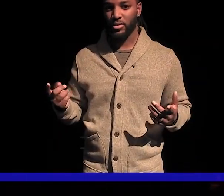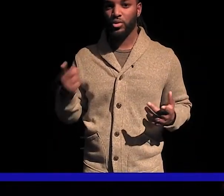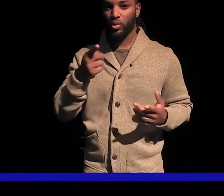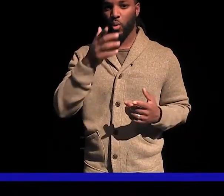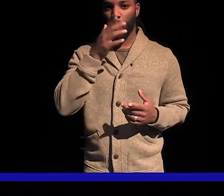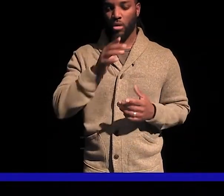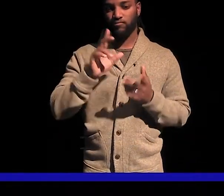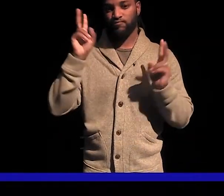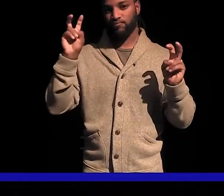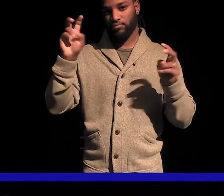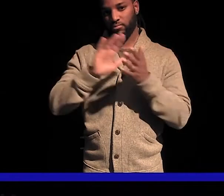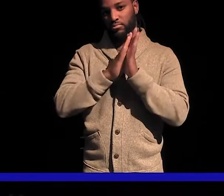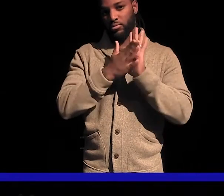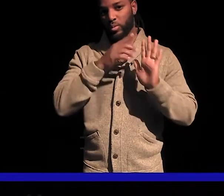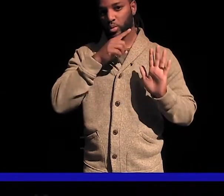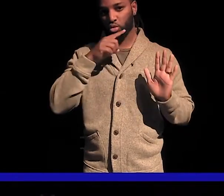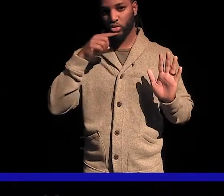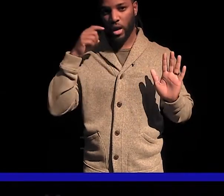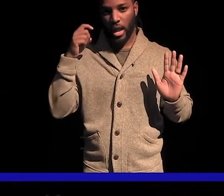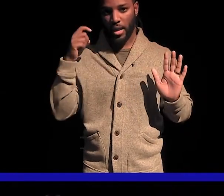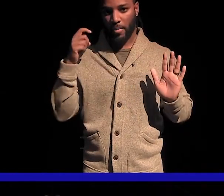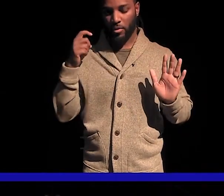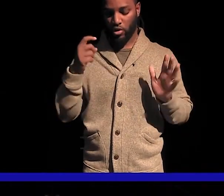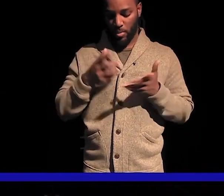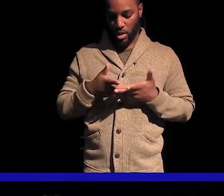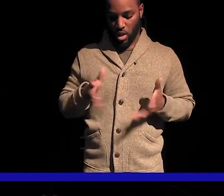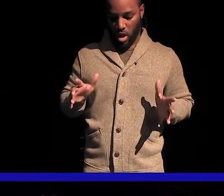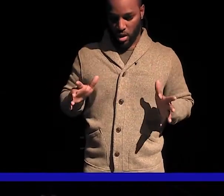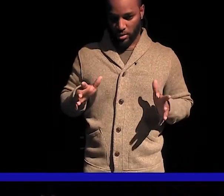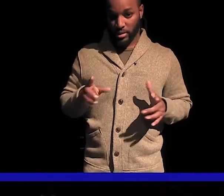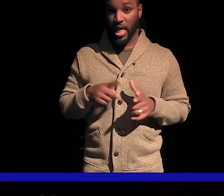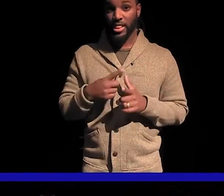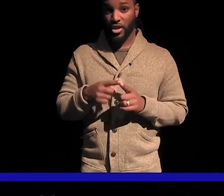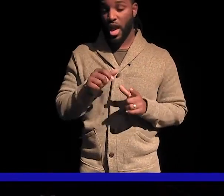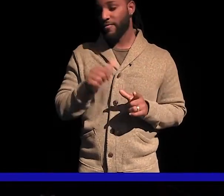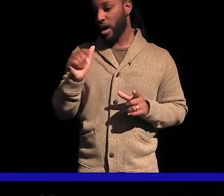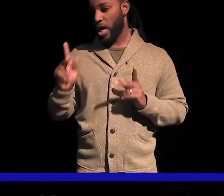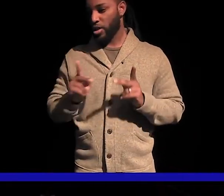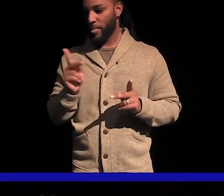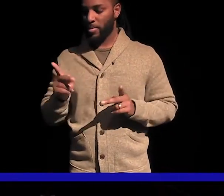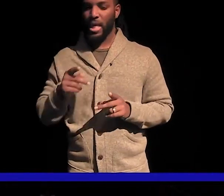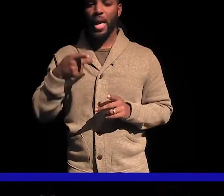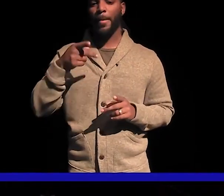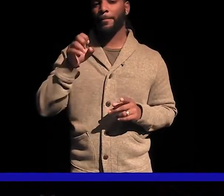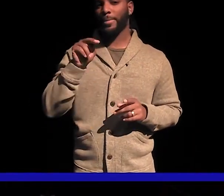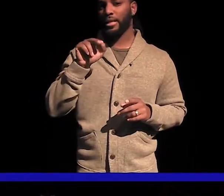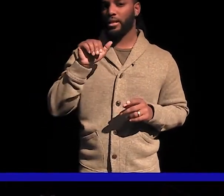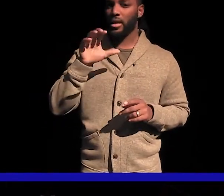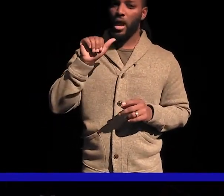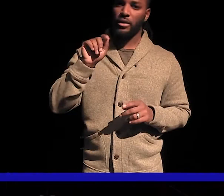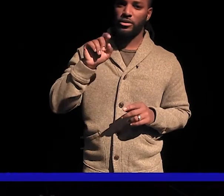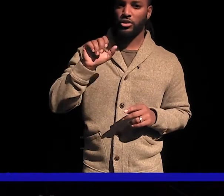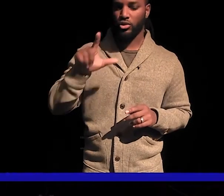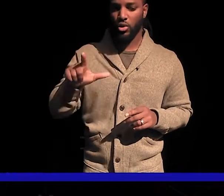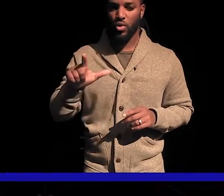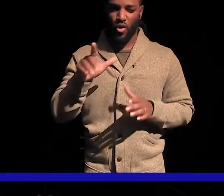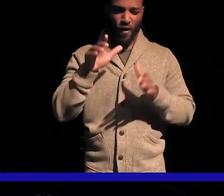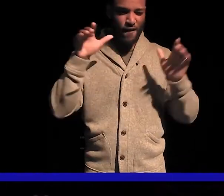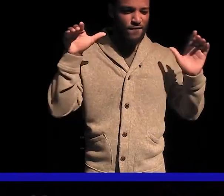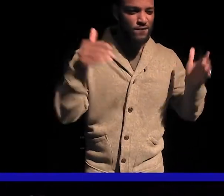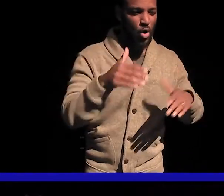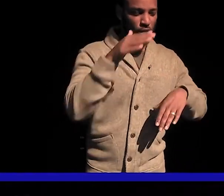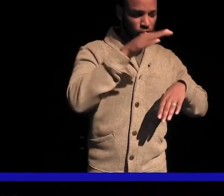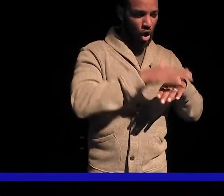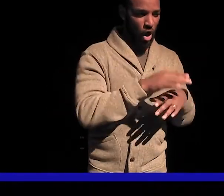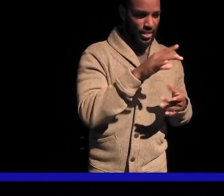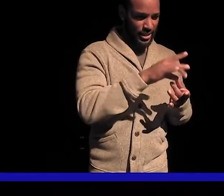up. Then we have people on the charismatic side, Pentecostals and others, who hold to the fullness of the Spirit.